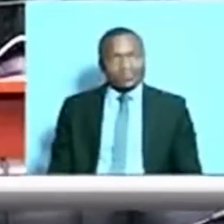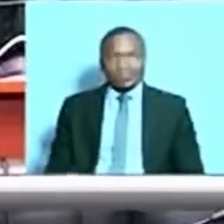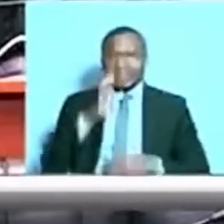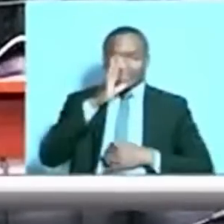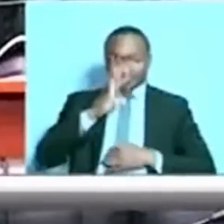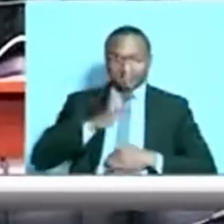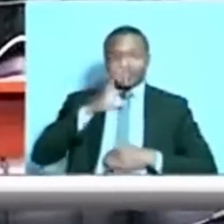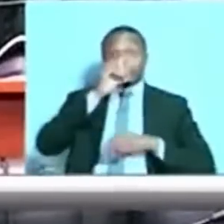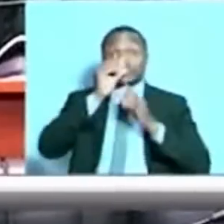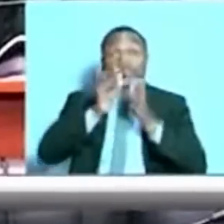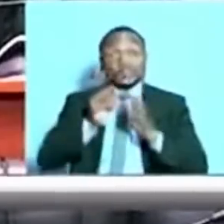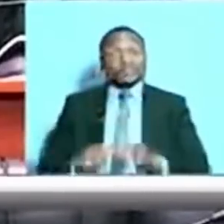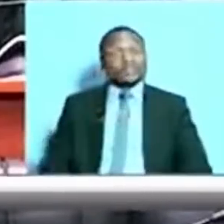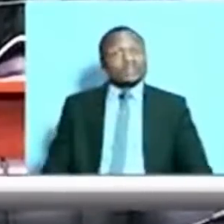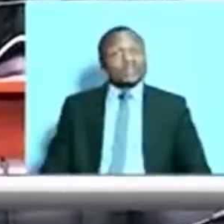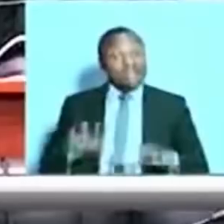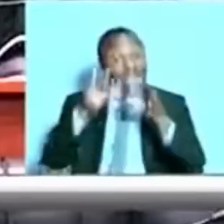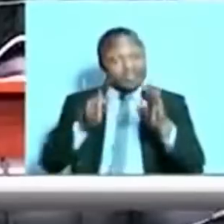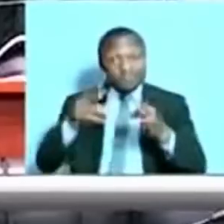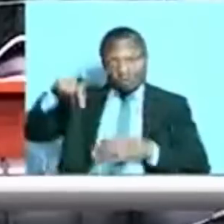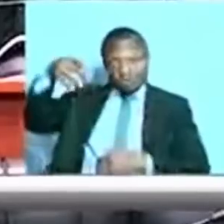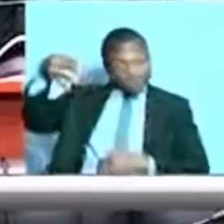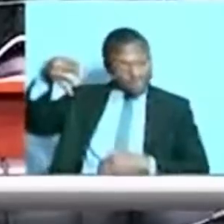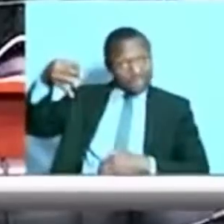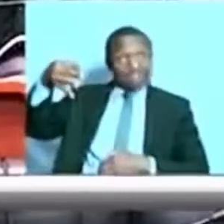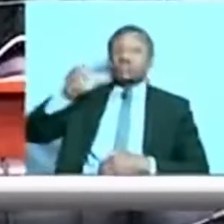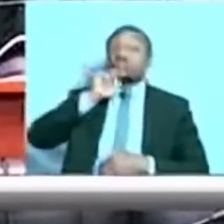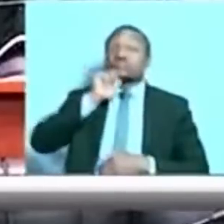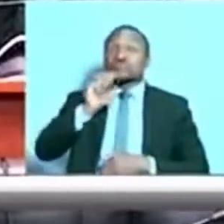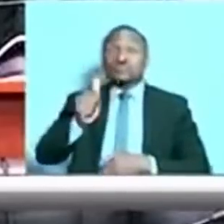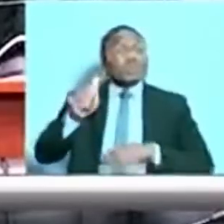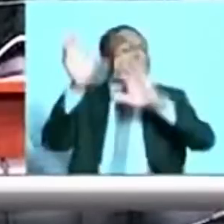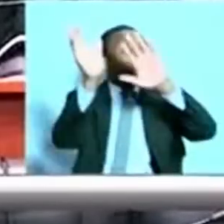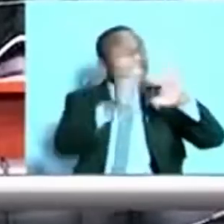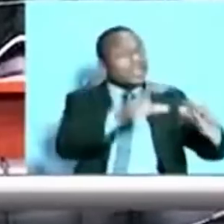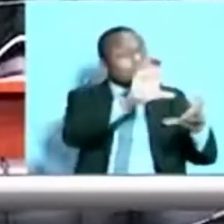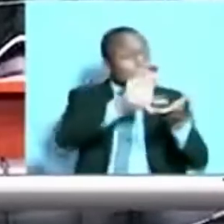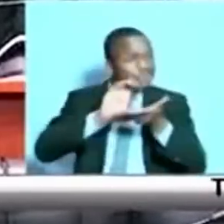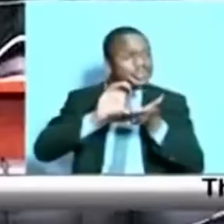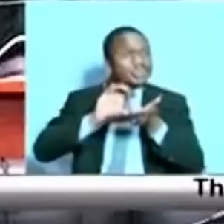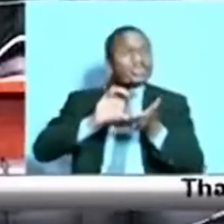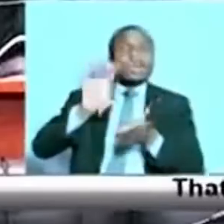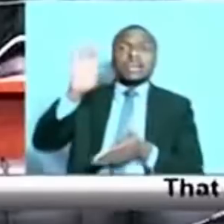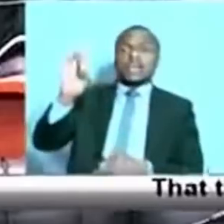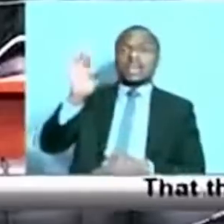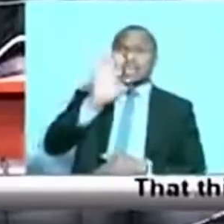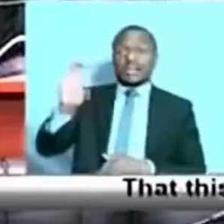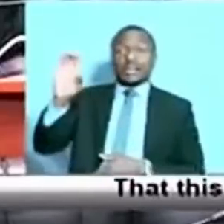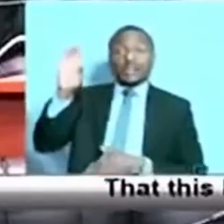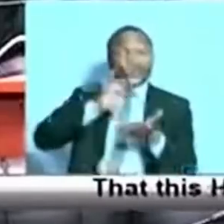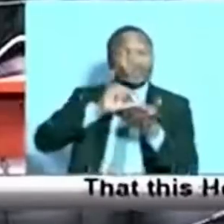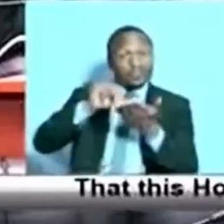Madam Speaker, if the PF had not left a debt of more than $800